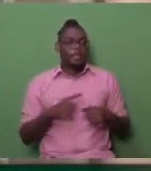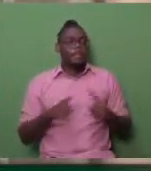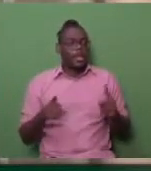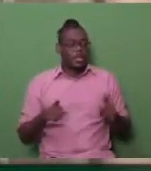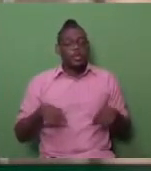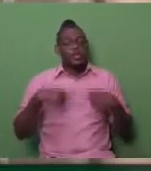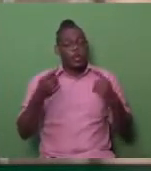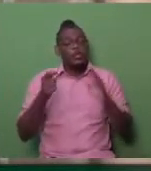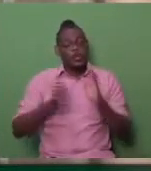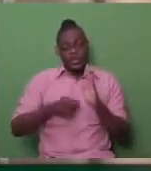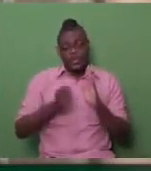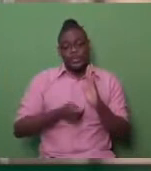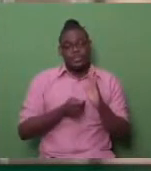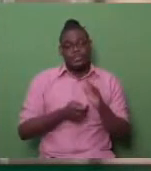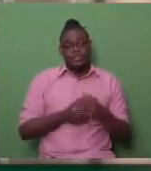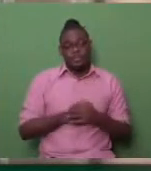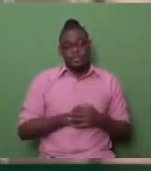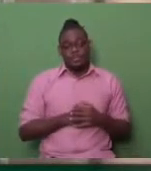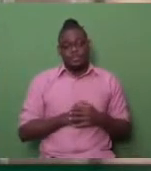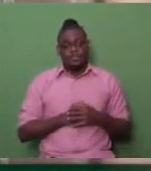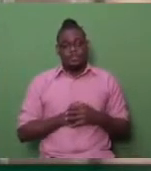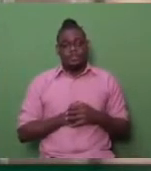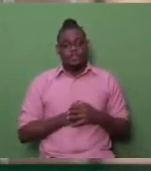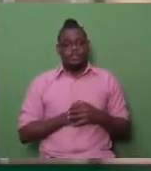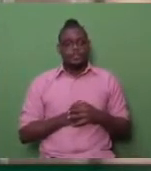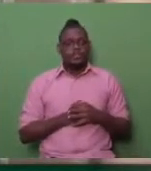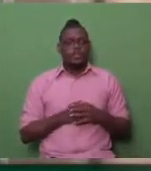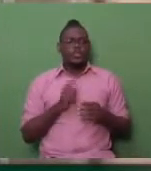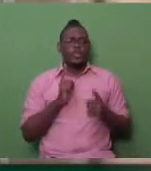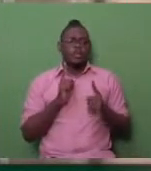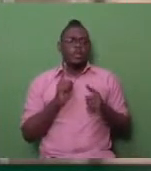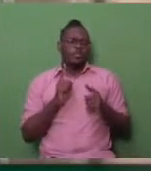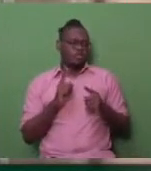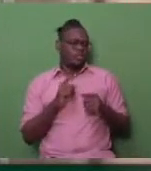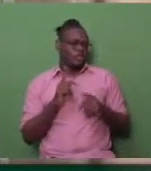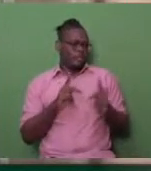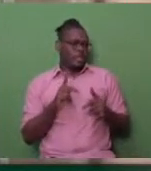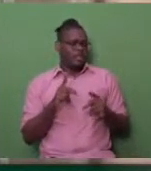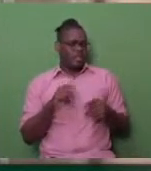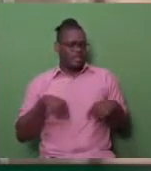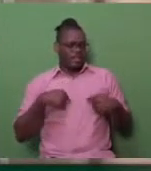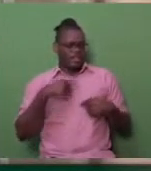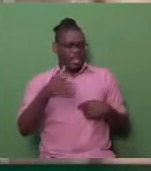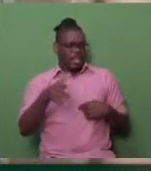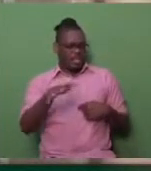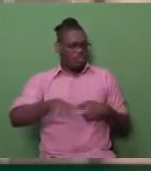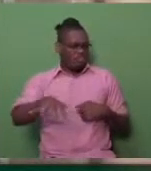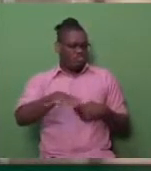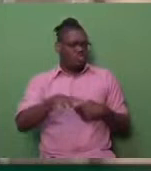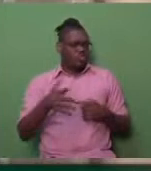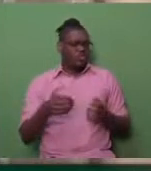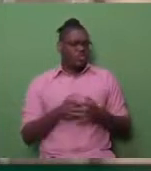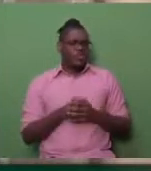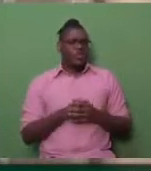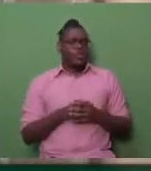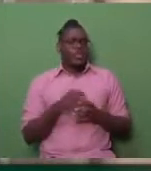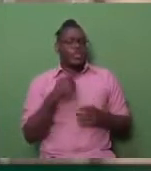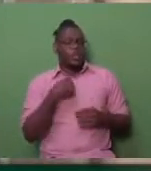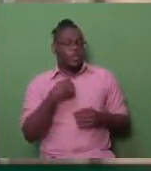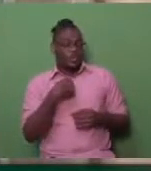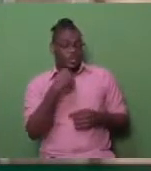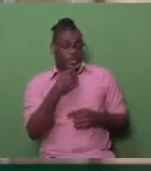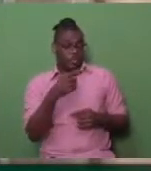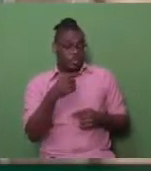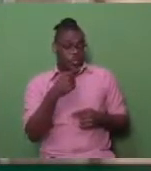there are thousands of people living in that particular area. So we're not buying that. We're not buying that. We are not buying